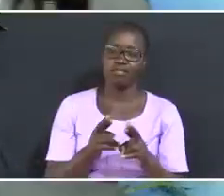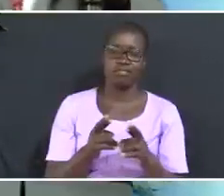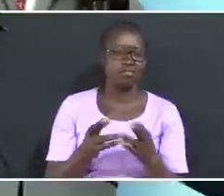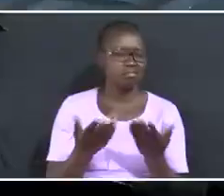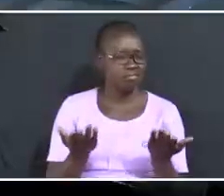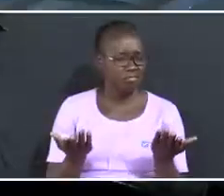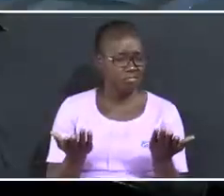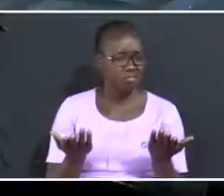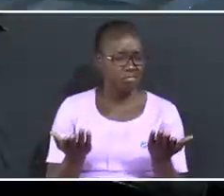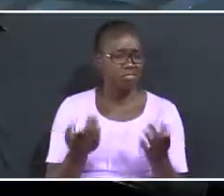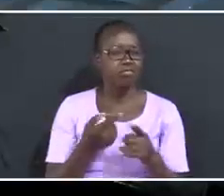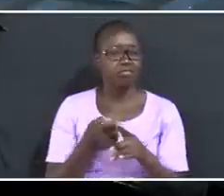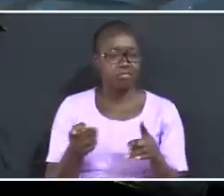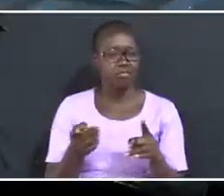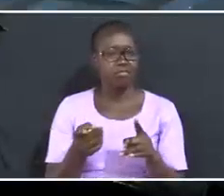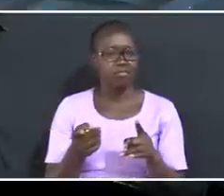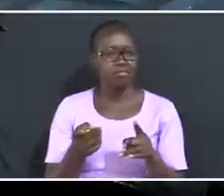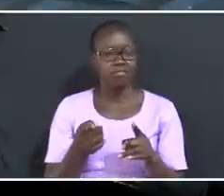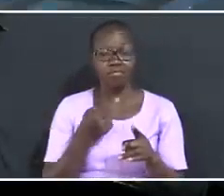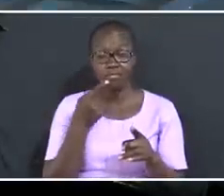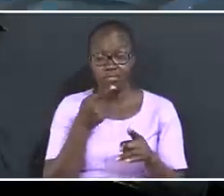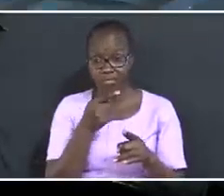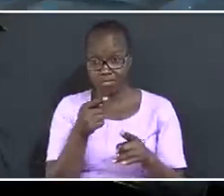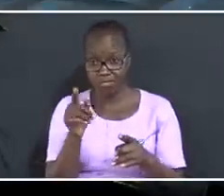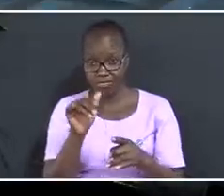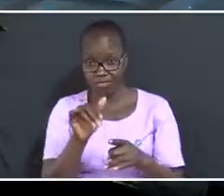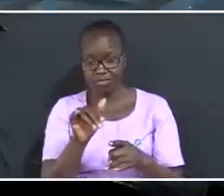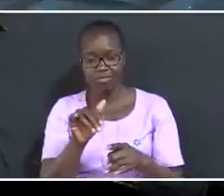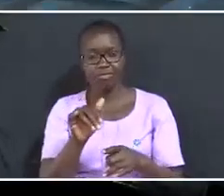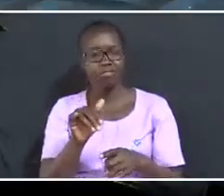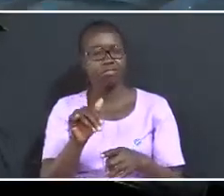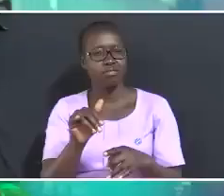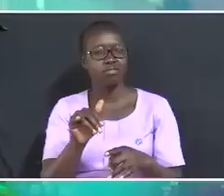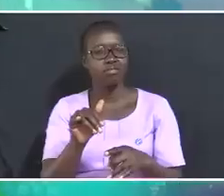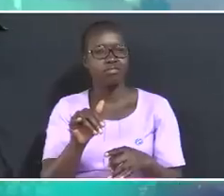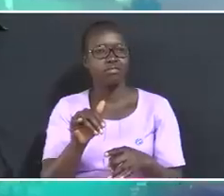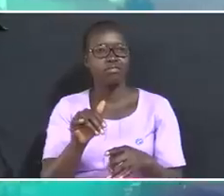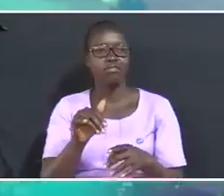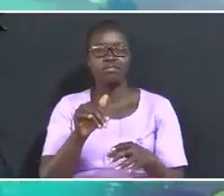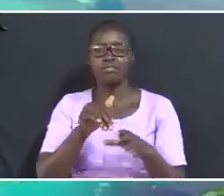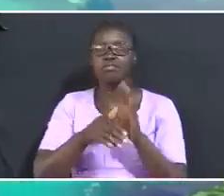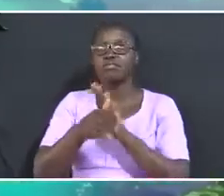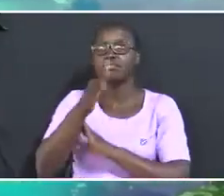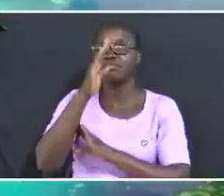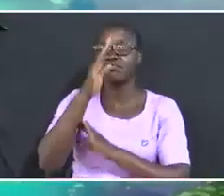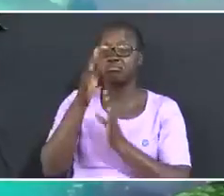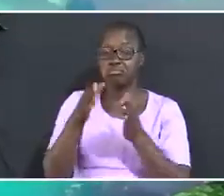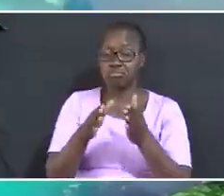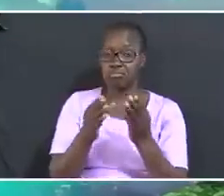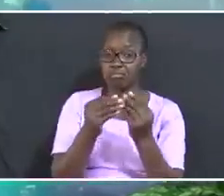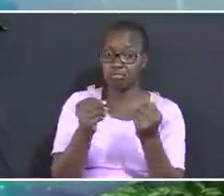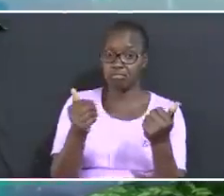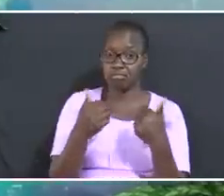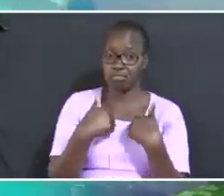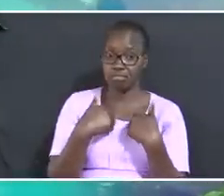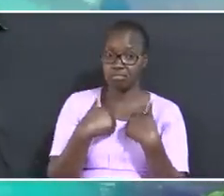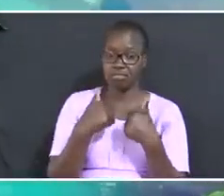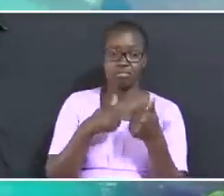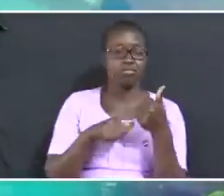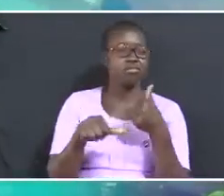However, he told them that thank God there is a way out. Around